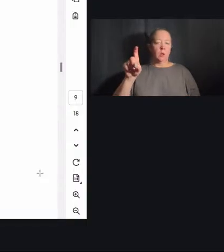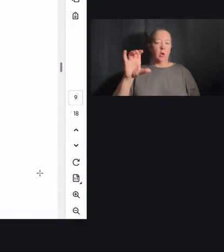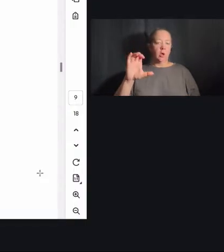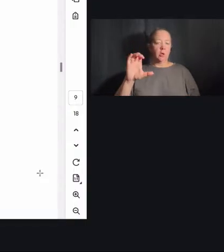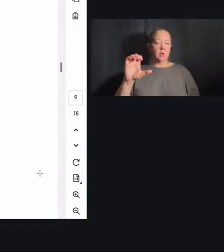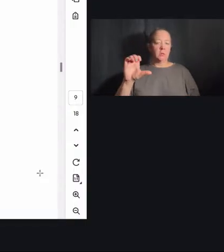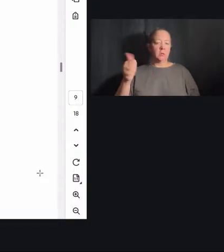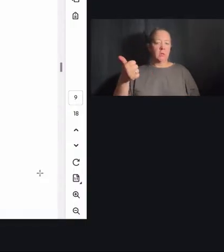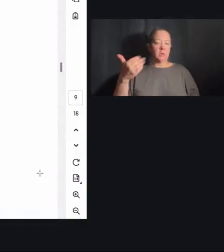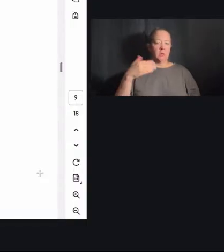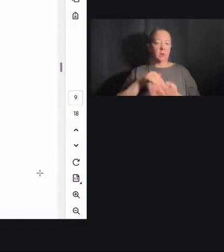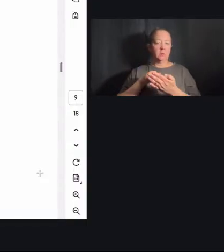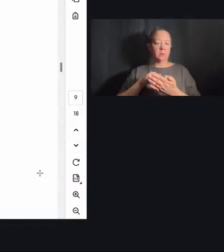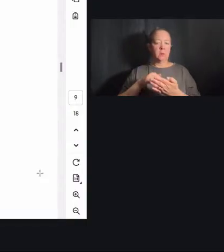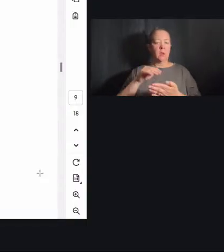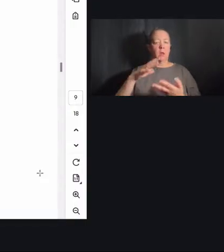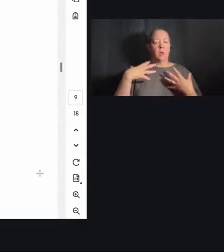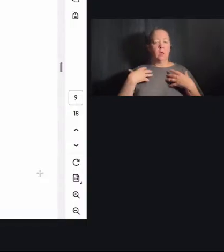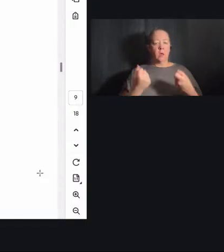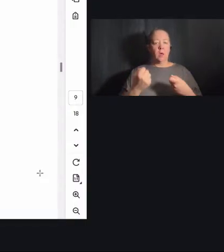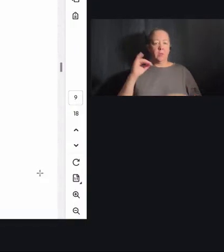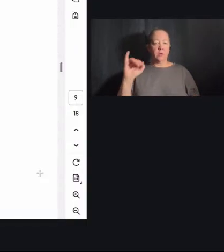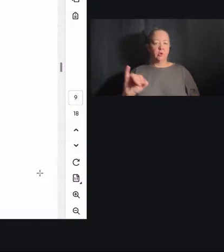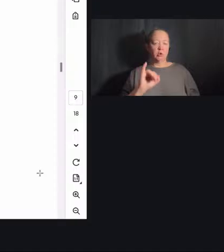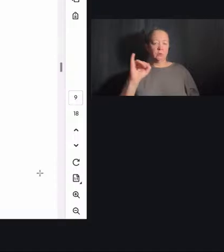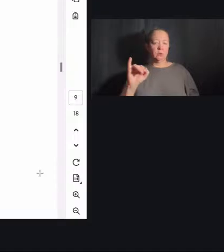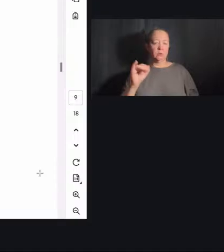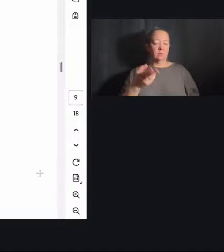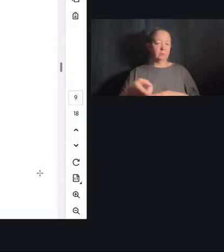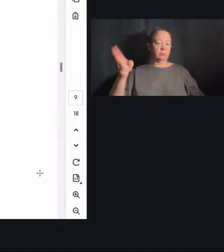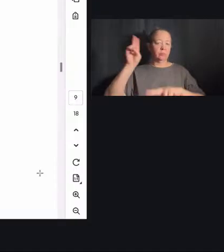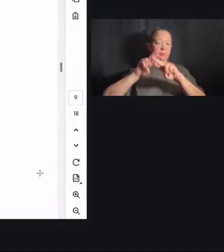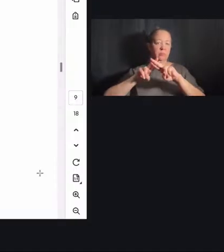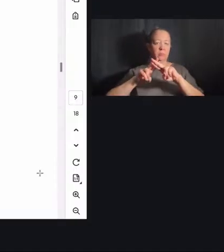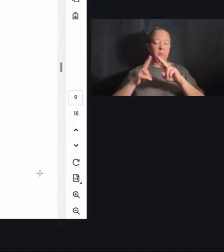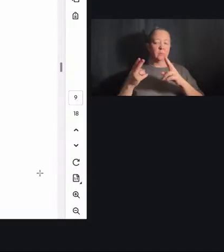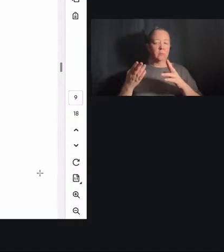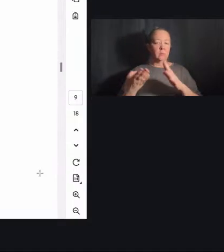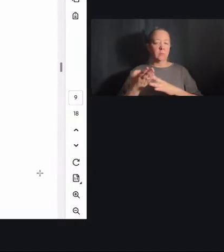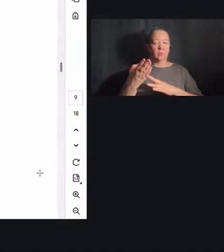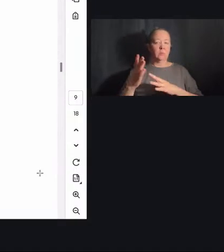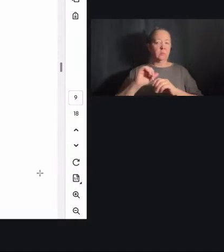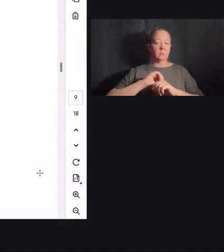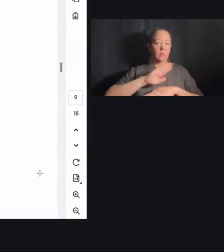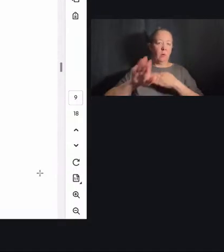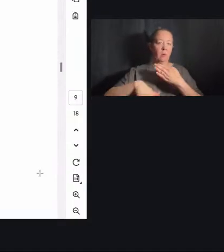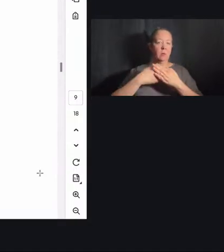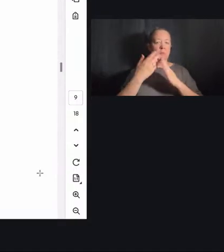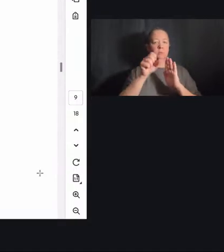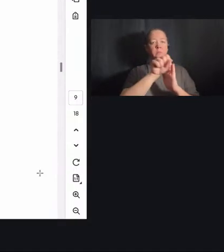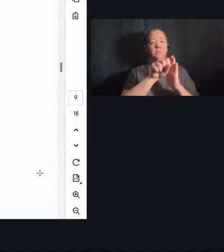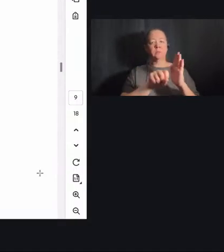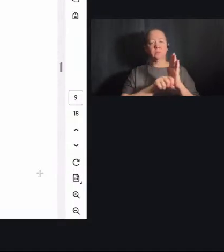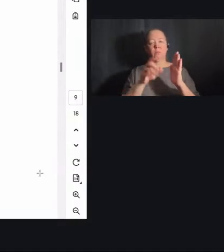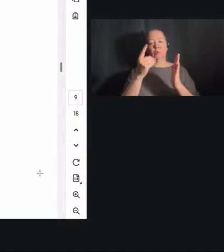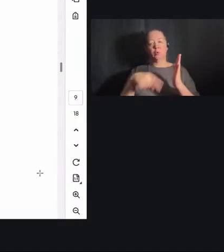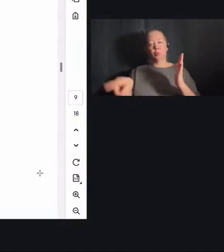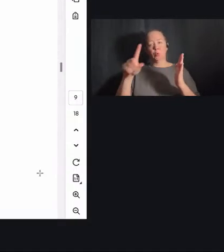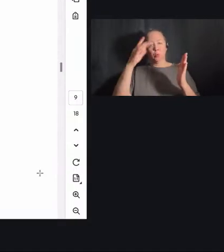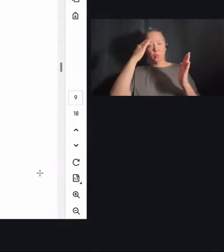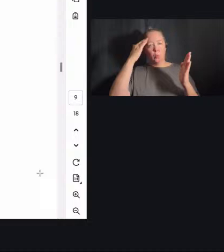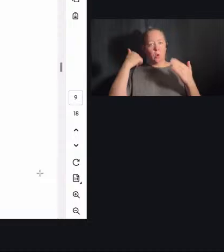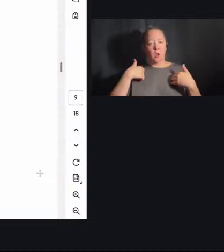went up across the board throughout the state. And as you all know, I sit on the Legit Local Government